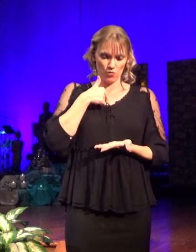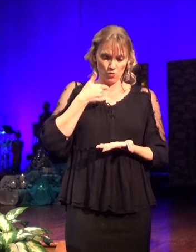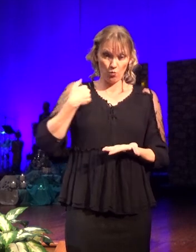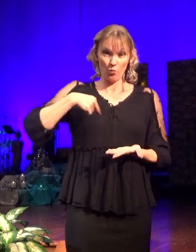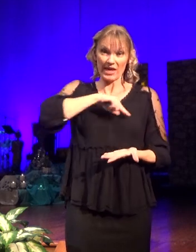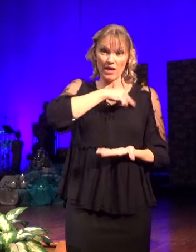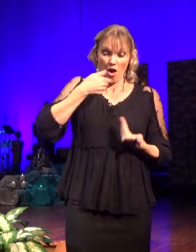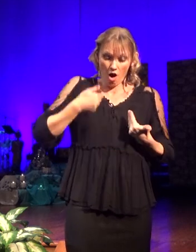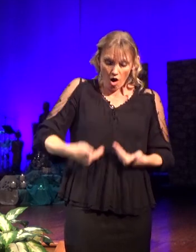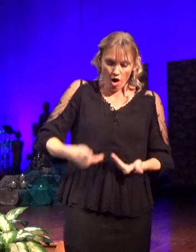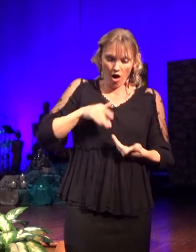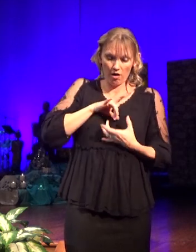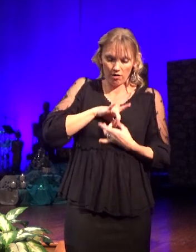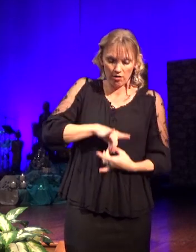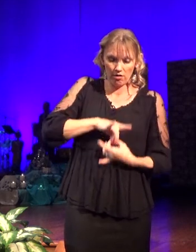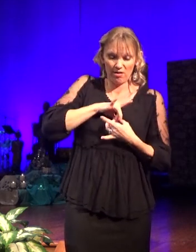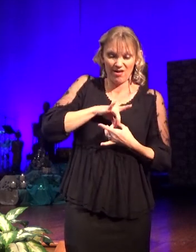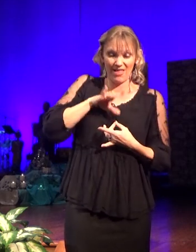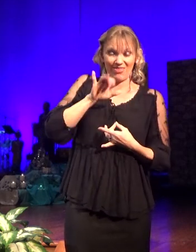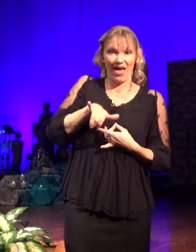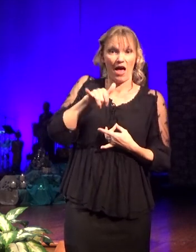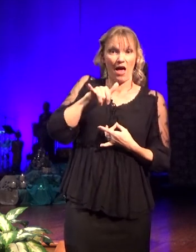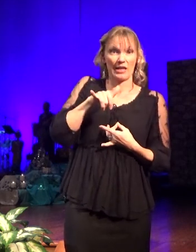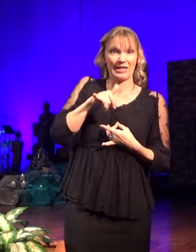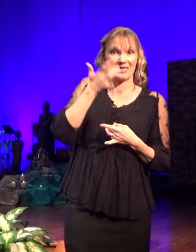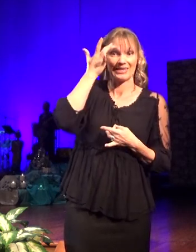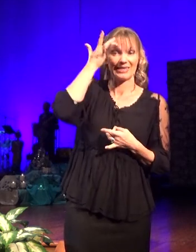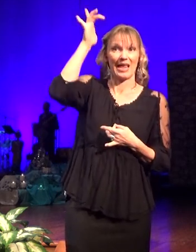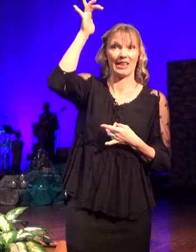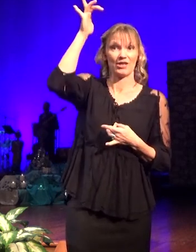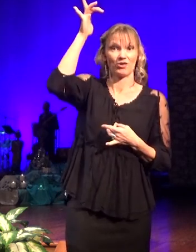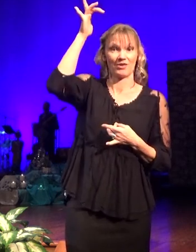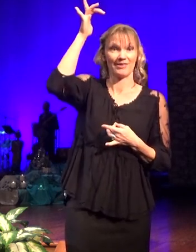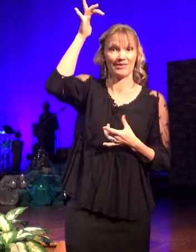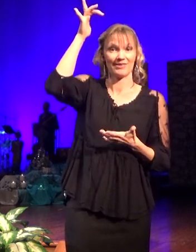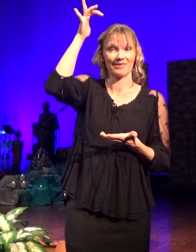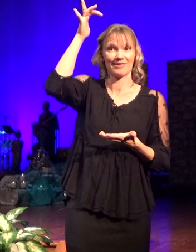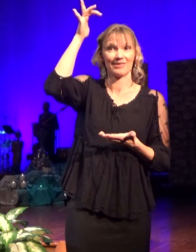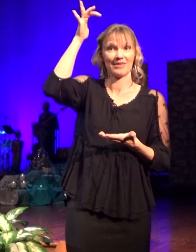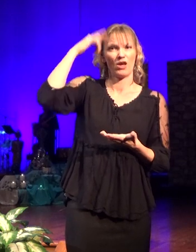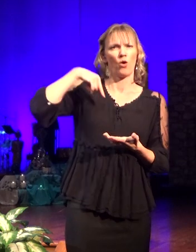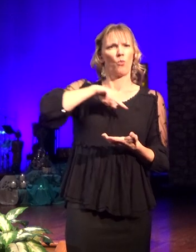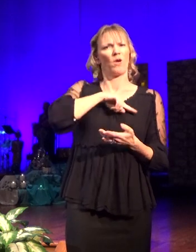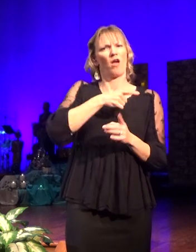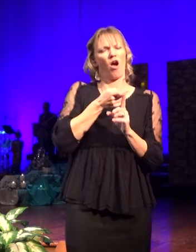that greater intelligence, we have been cut from a fabric